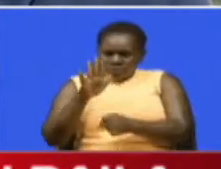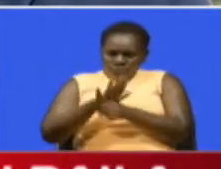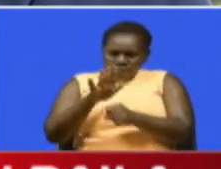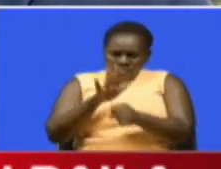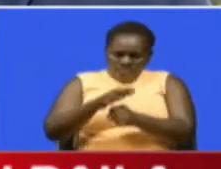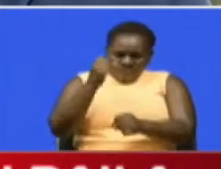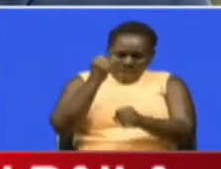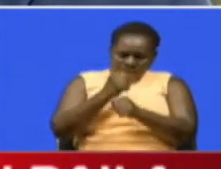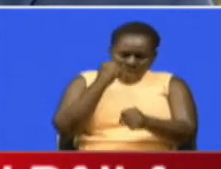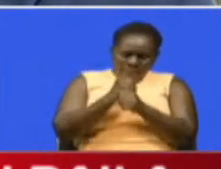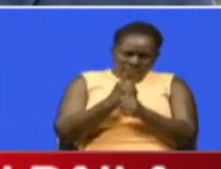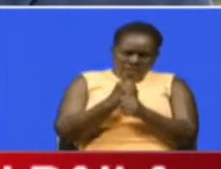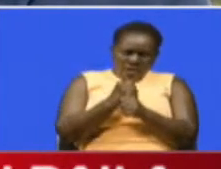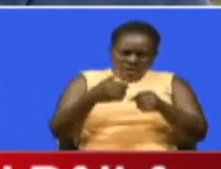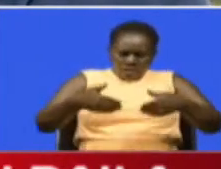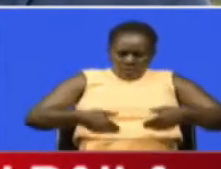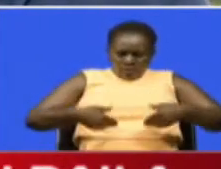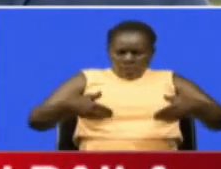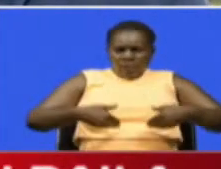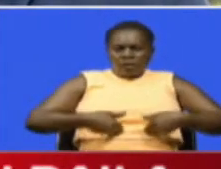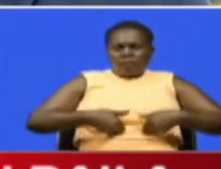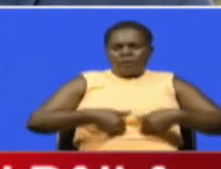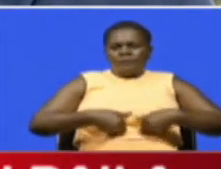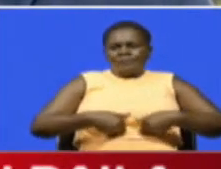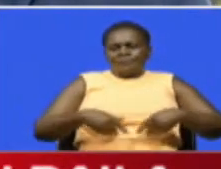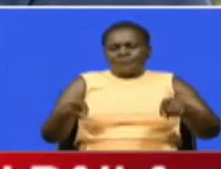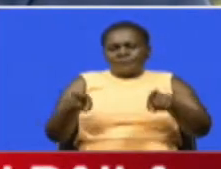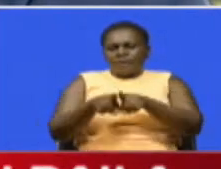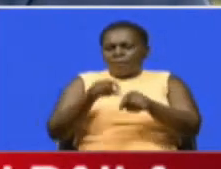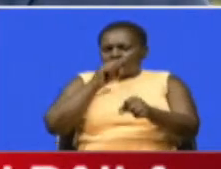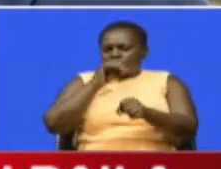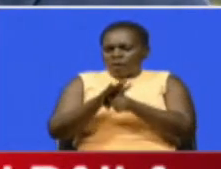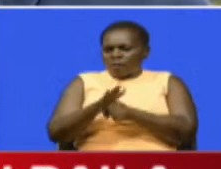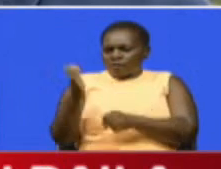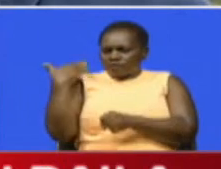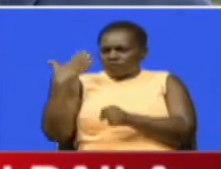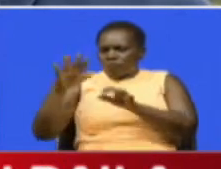jobs to the youth, that we are going to